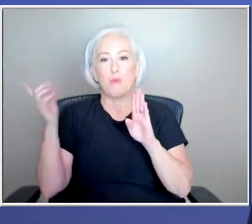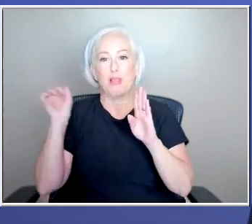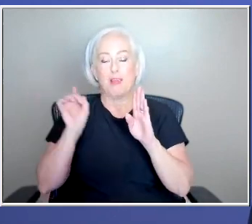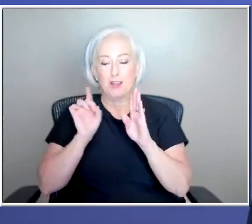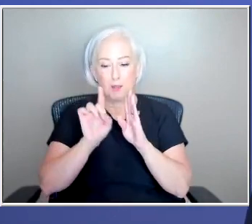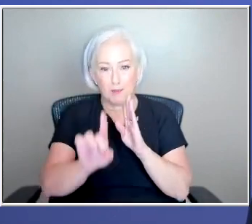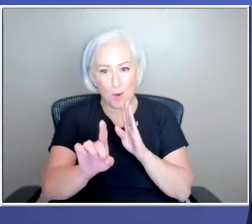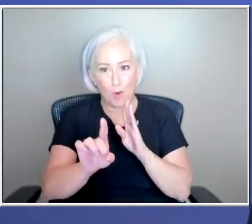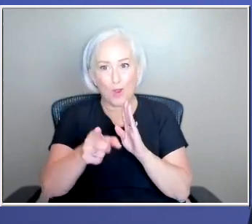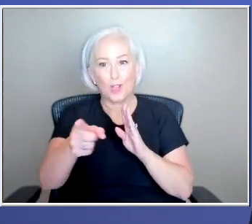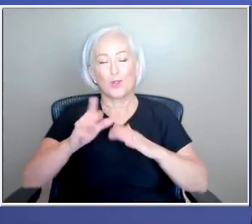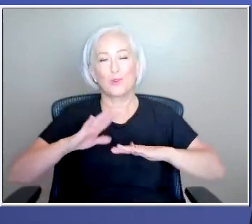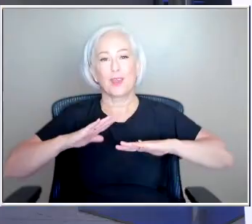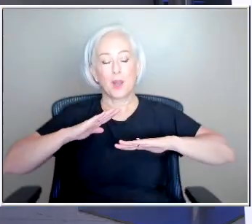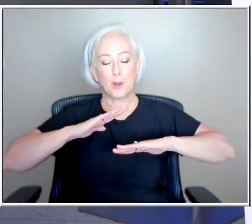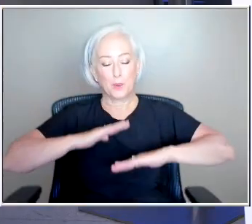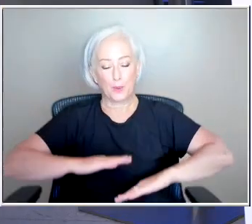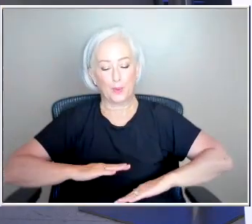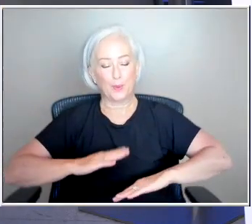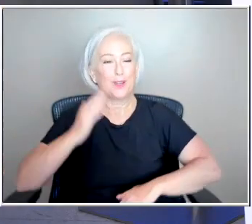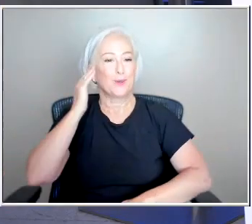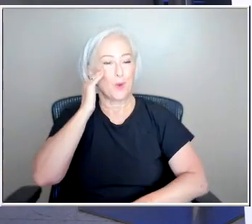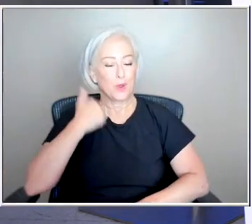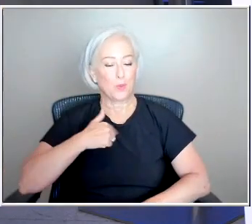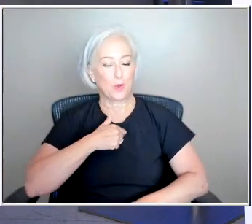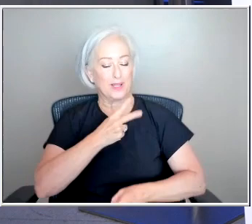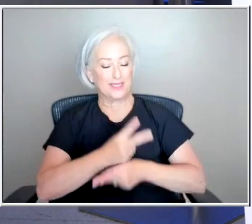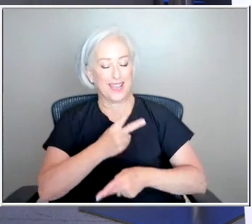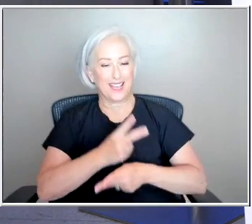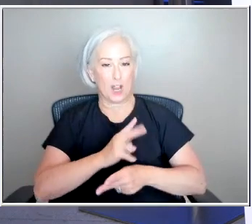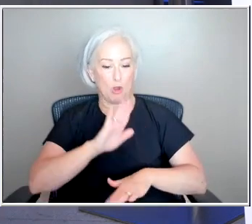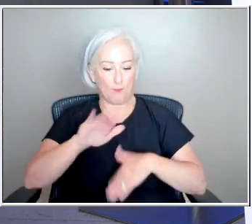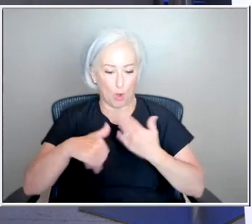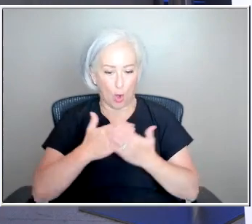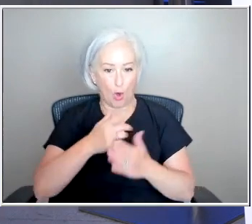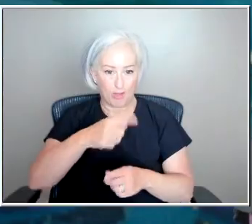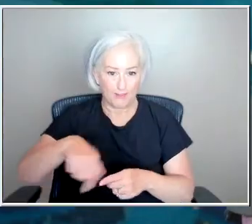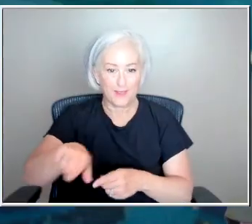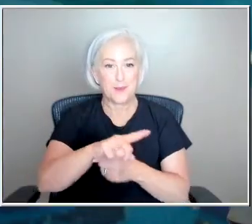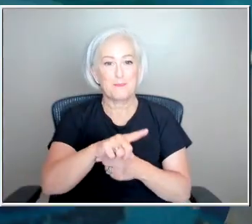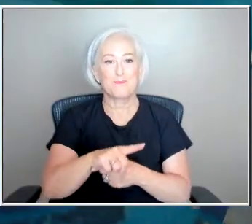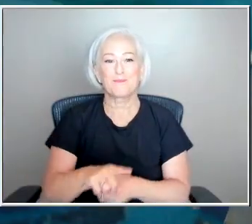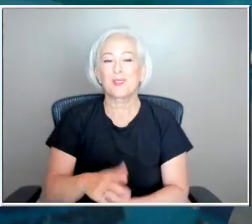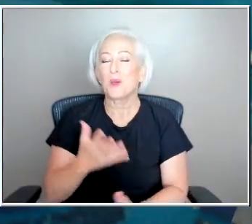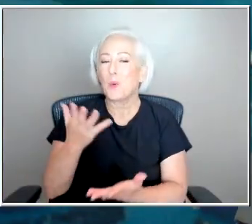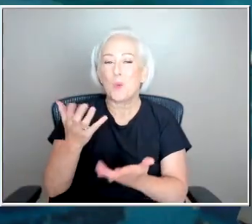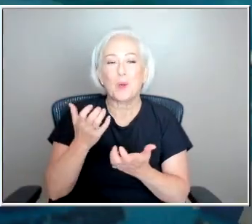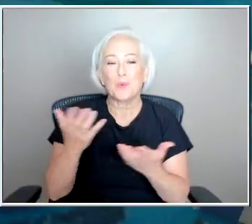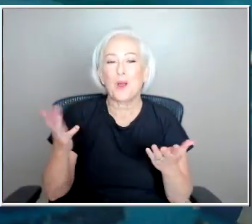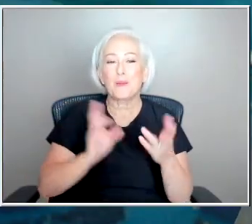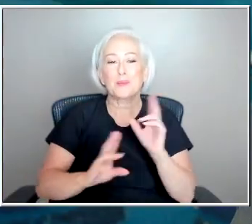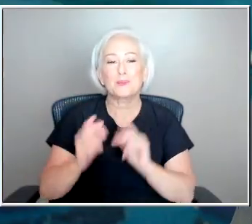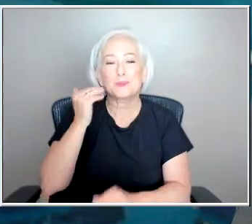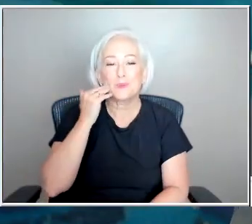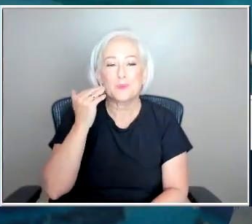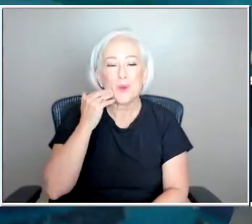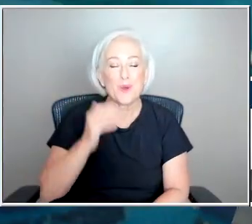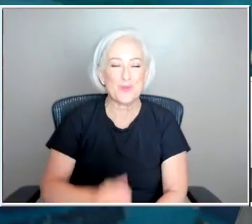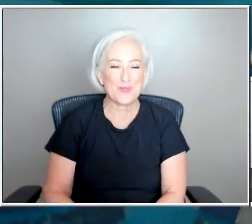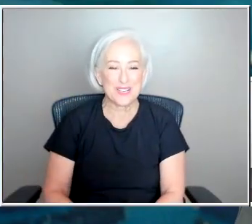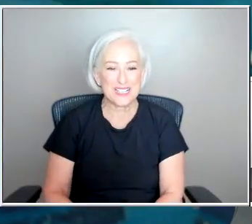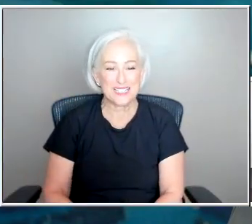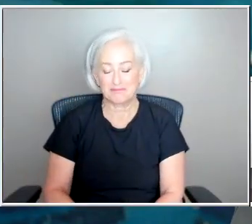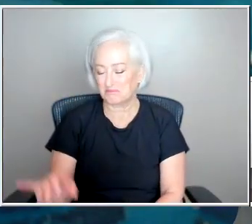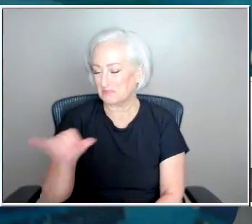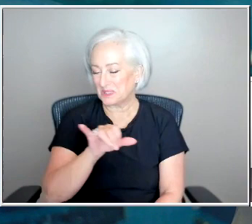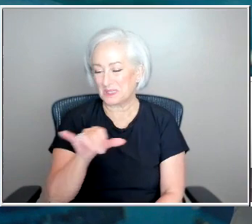going to take care of their babies. What do you want folks to know? Basically the same thing. That our patients, I feel like we have such